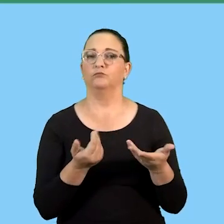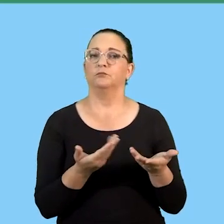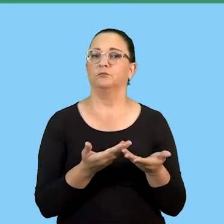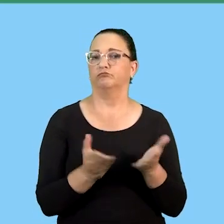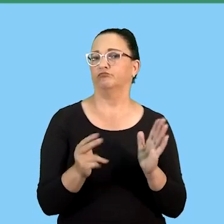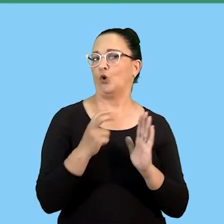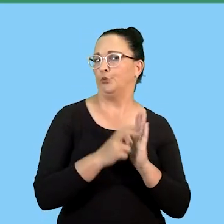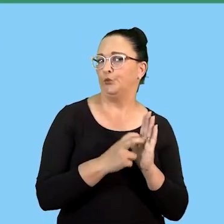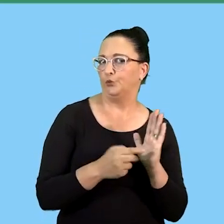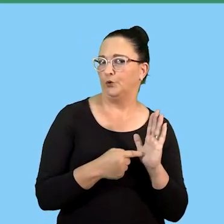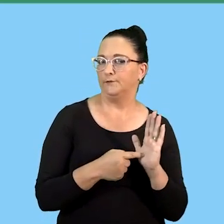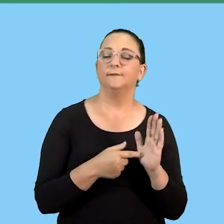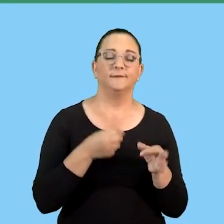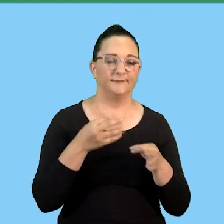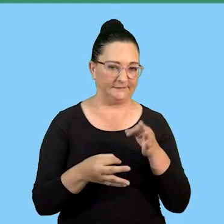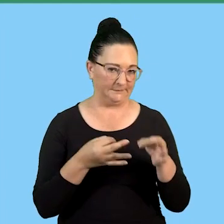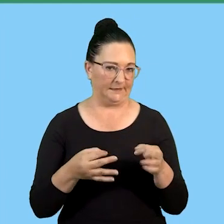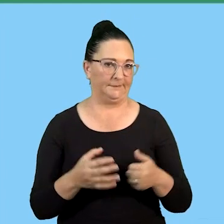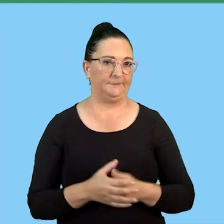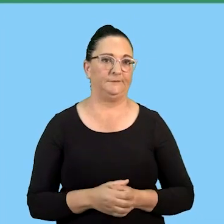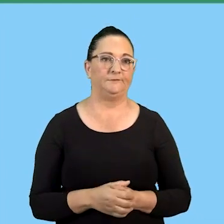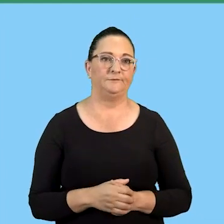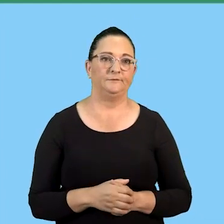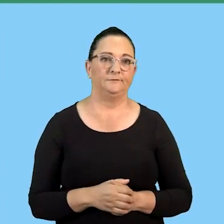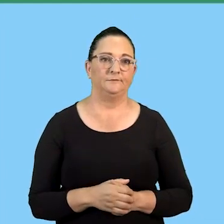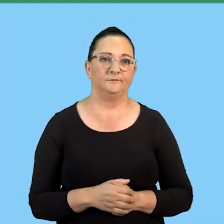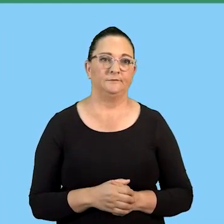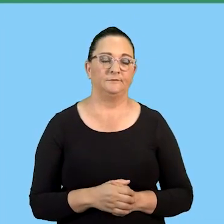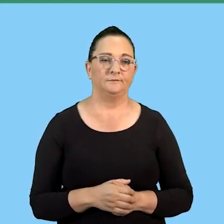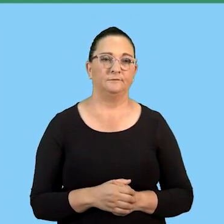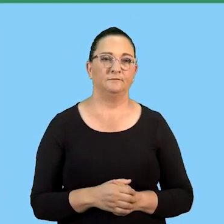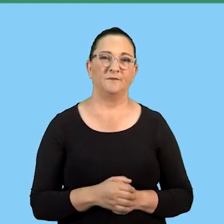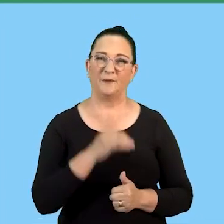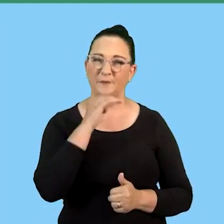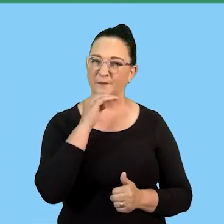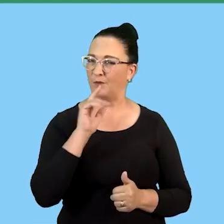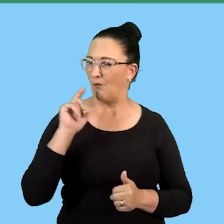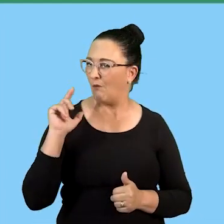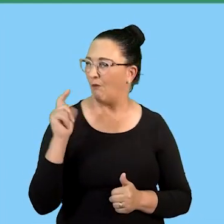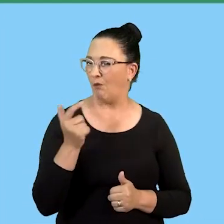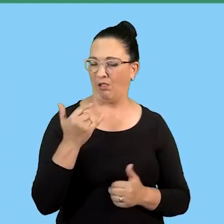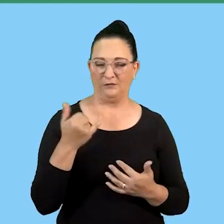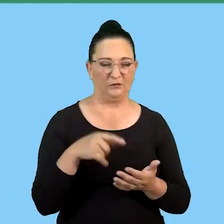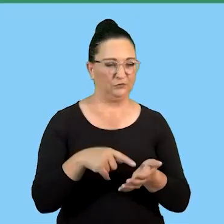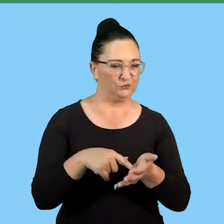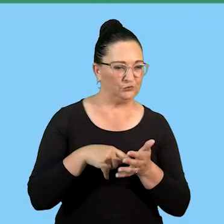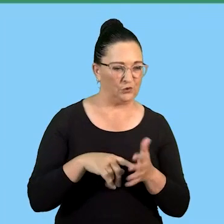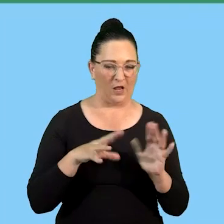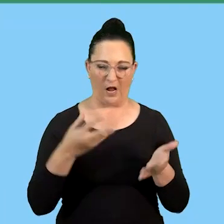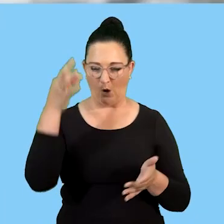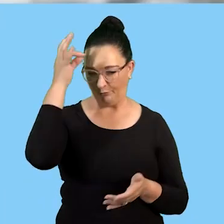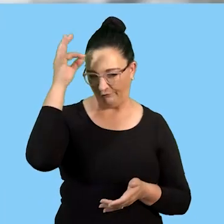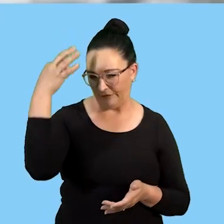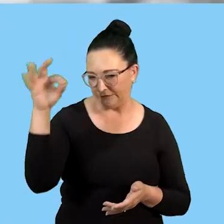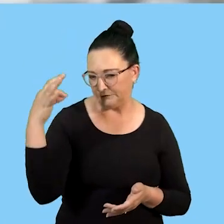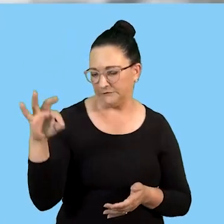rules of the business are explained to the new employees. So we explain all the requirements, how to be